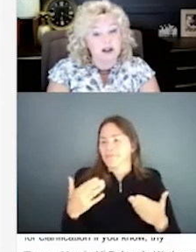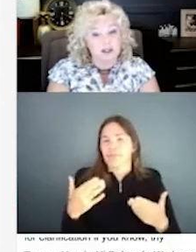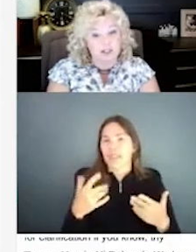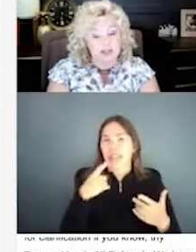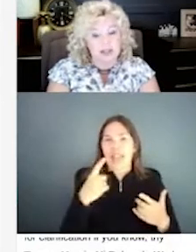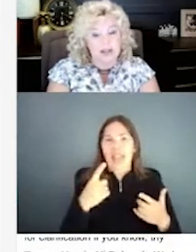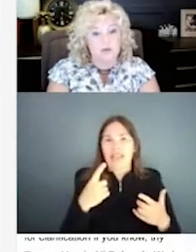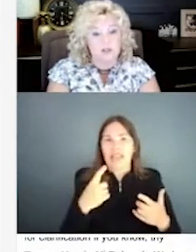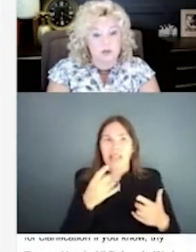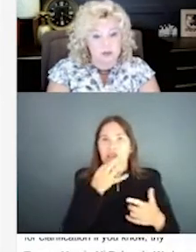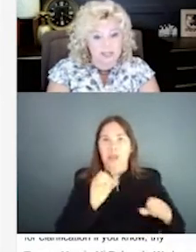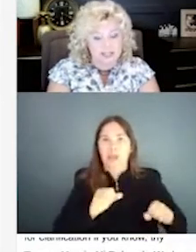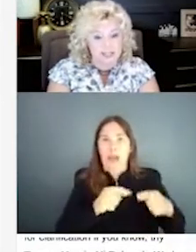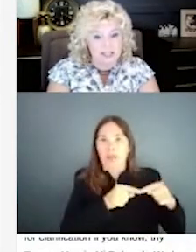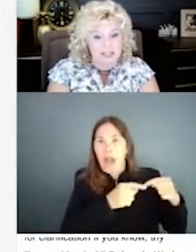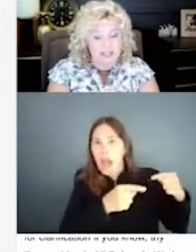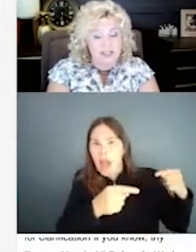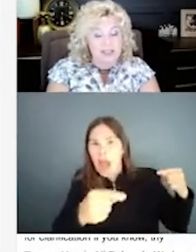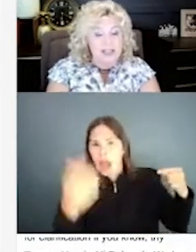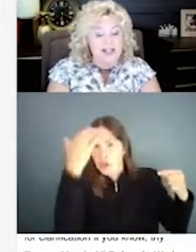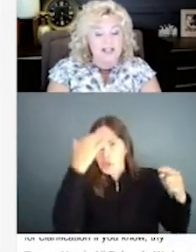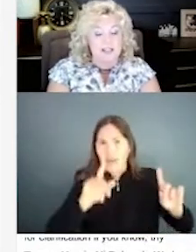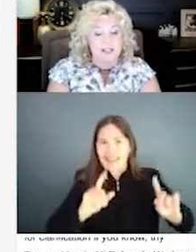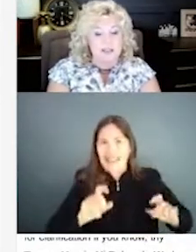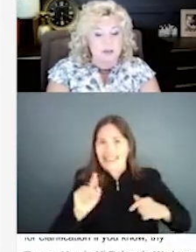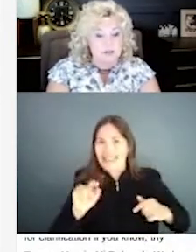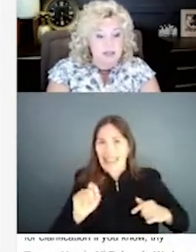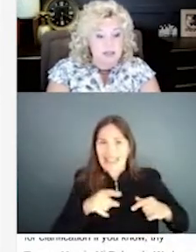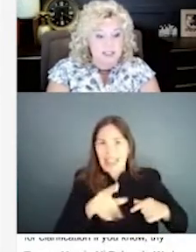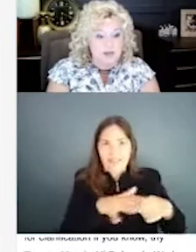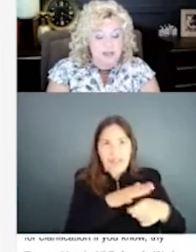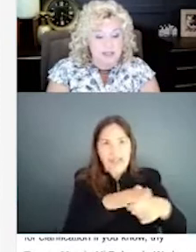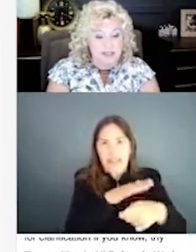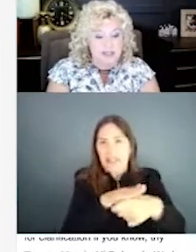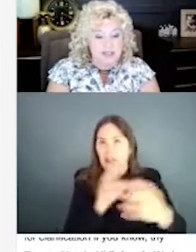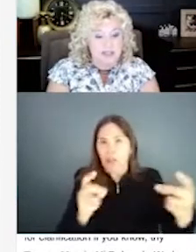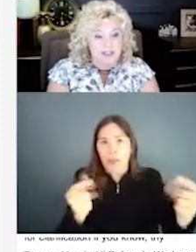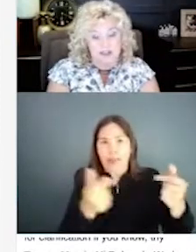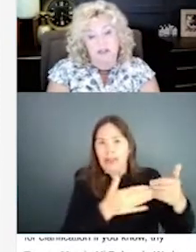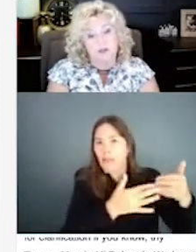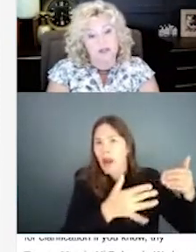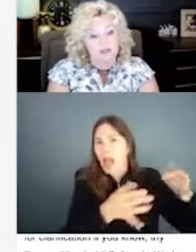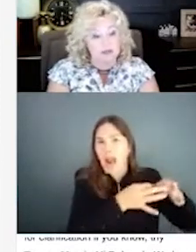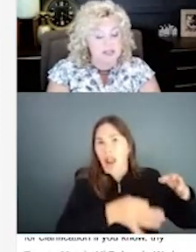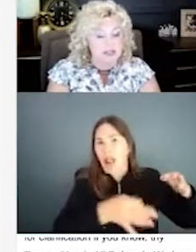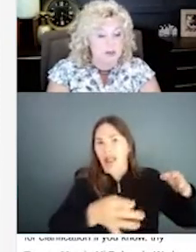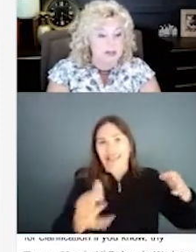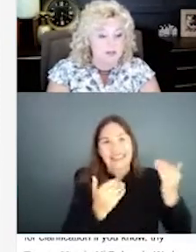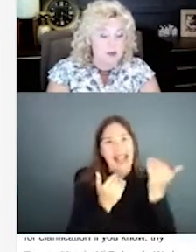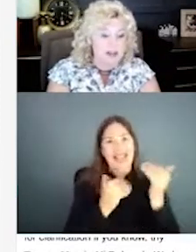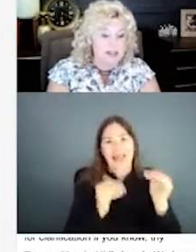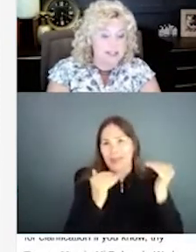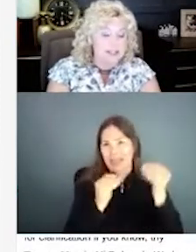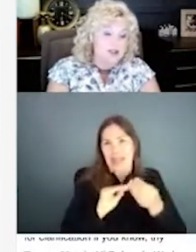as you can when you know that testing date. And the reason being is because, you know, there's a limited number of